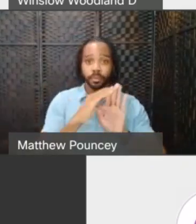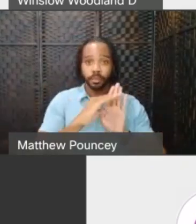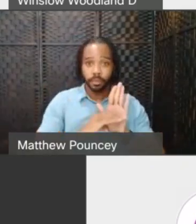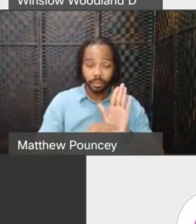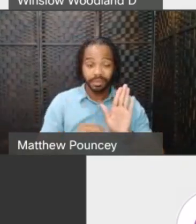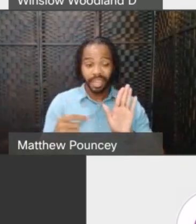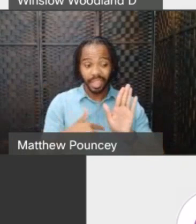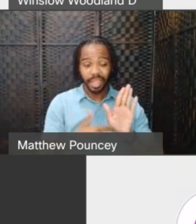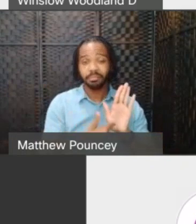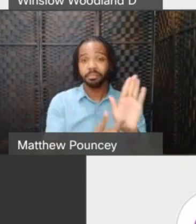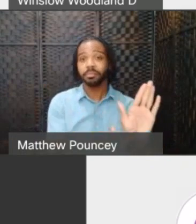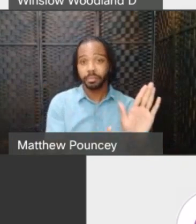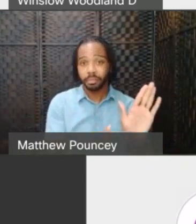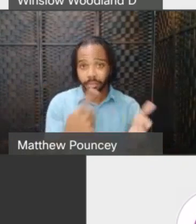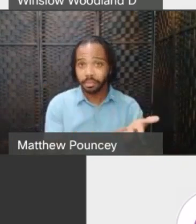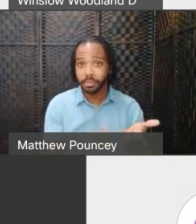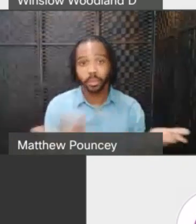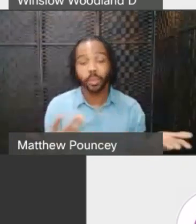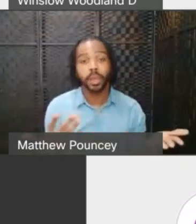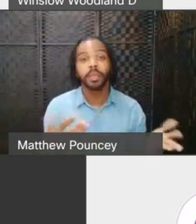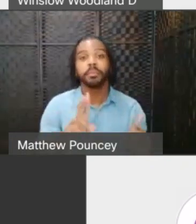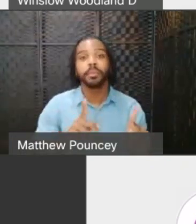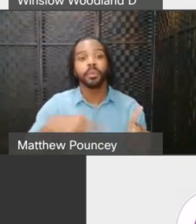makes reference to people being